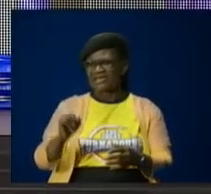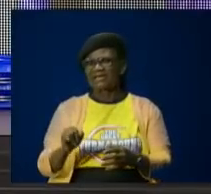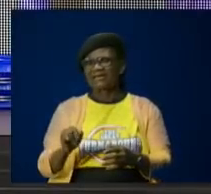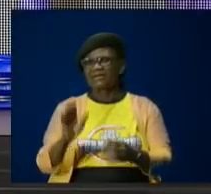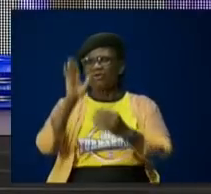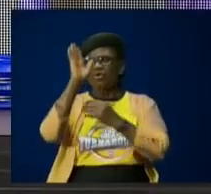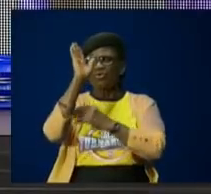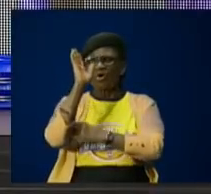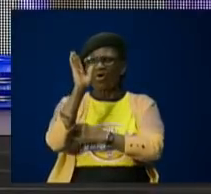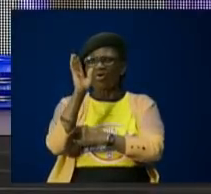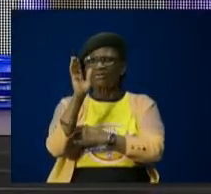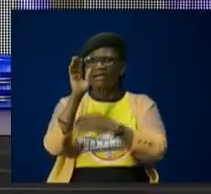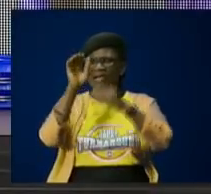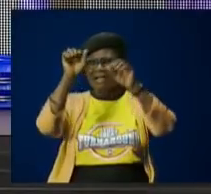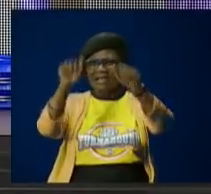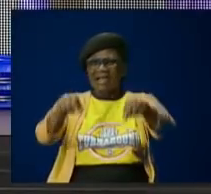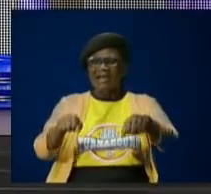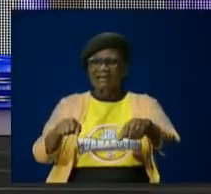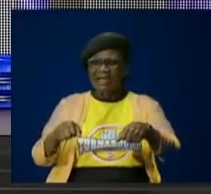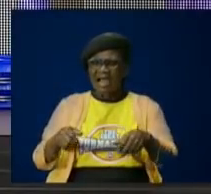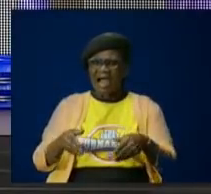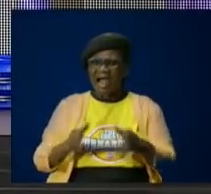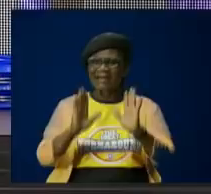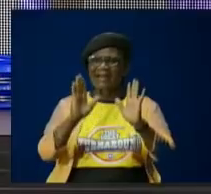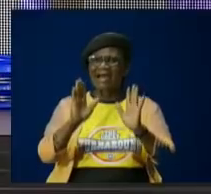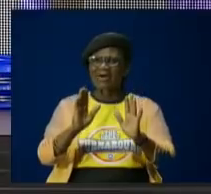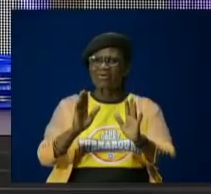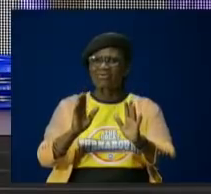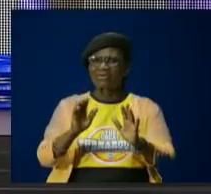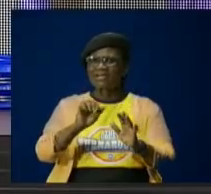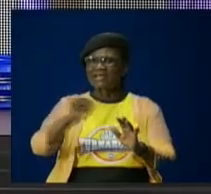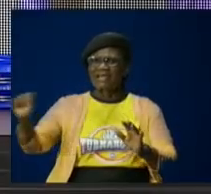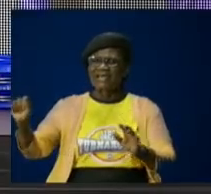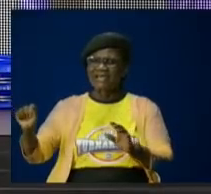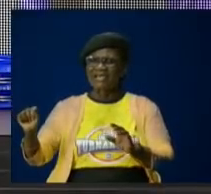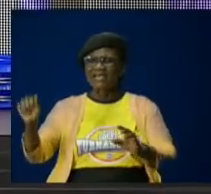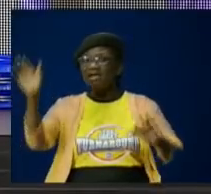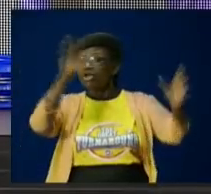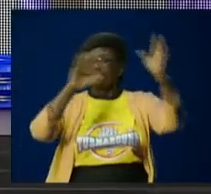God can allow a storm to tell you